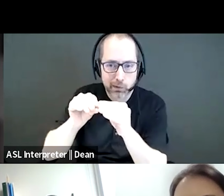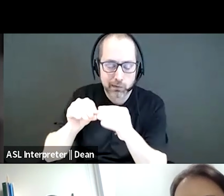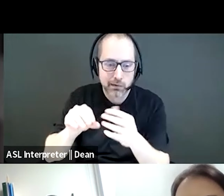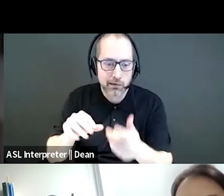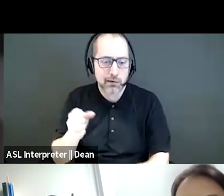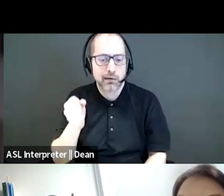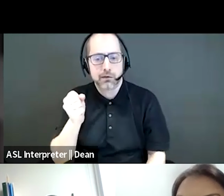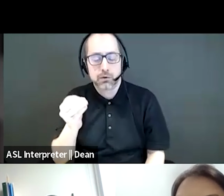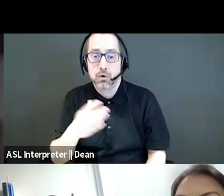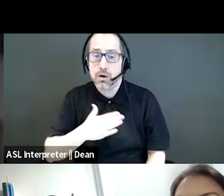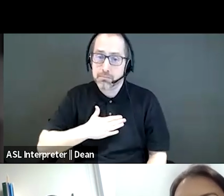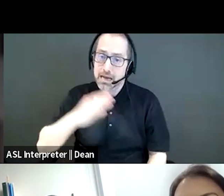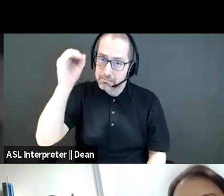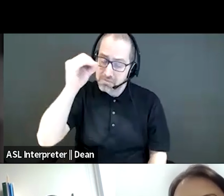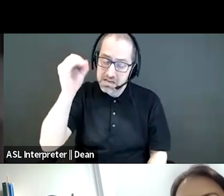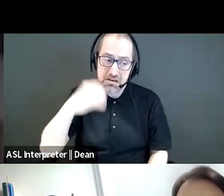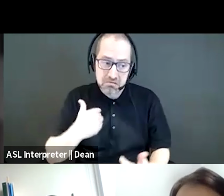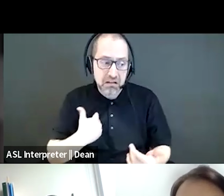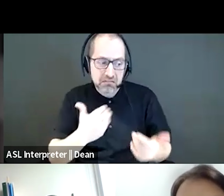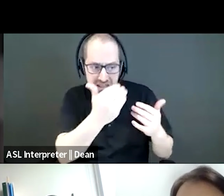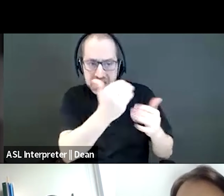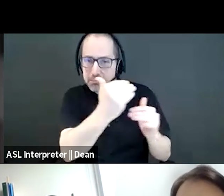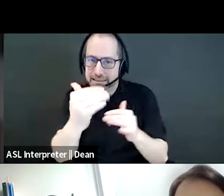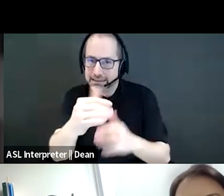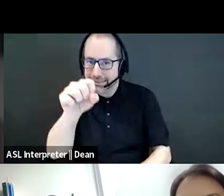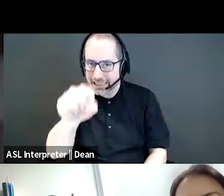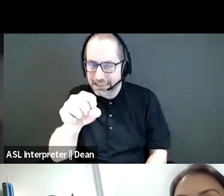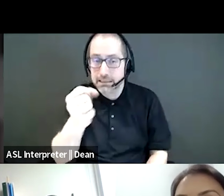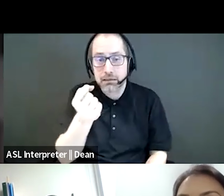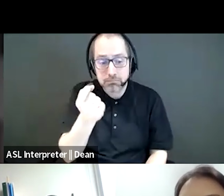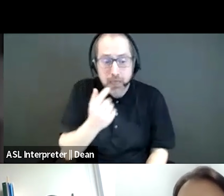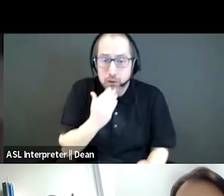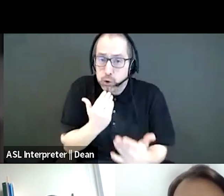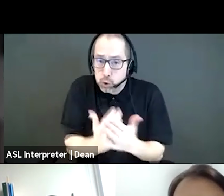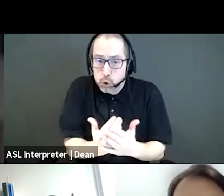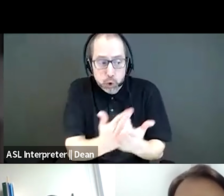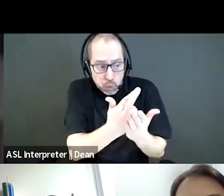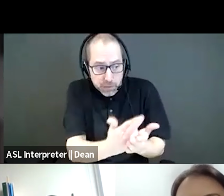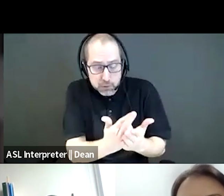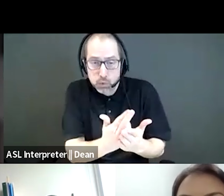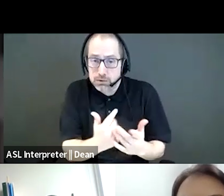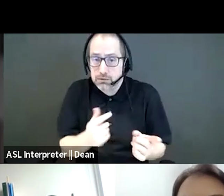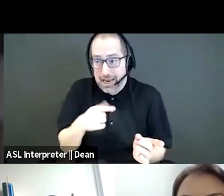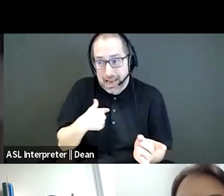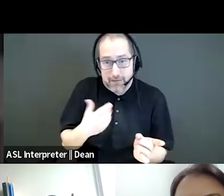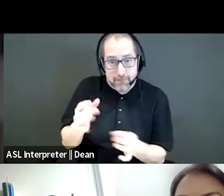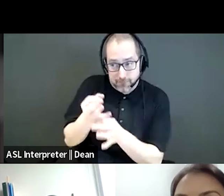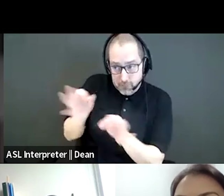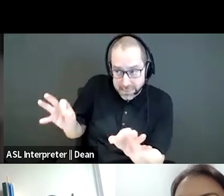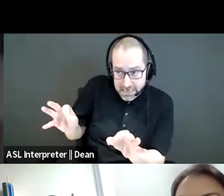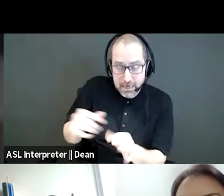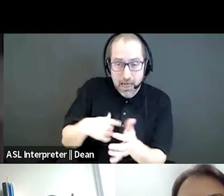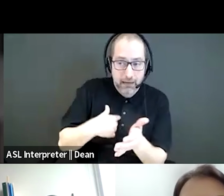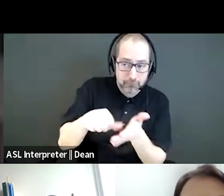in my opinion, there are barriers, but there are resources as well. There are free assessments if ultimately